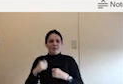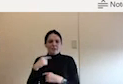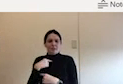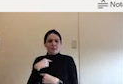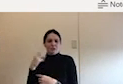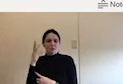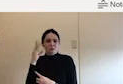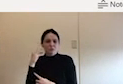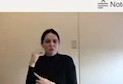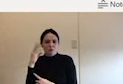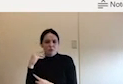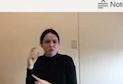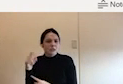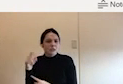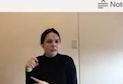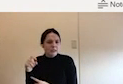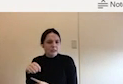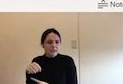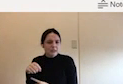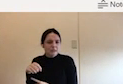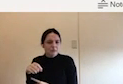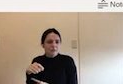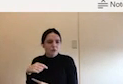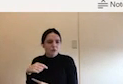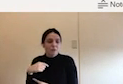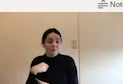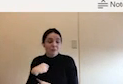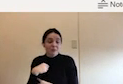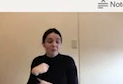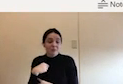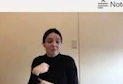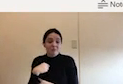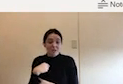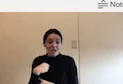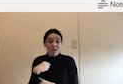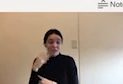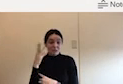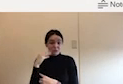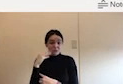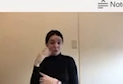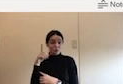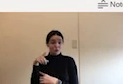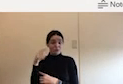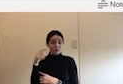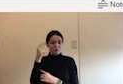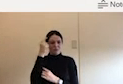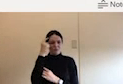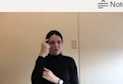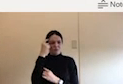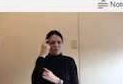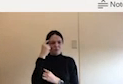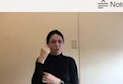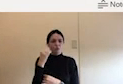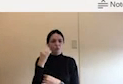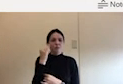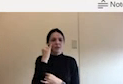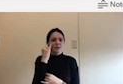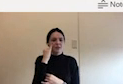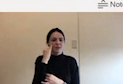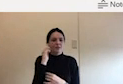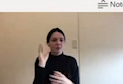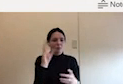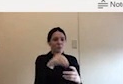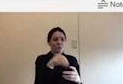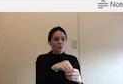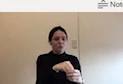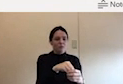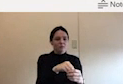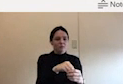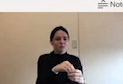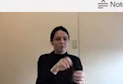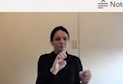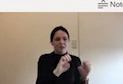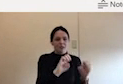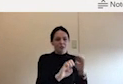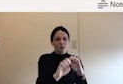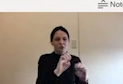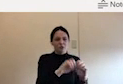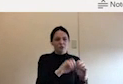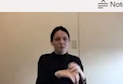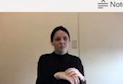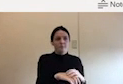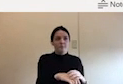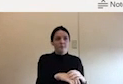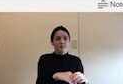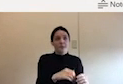class. And so if you bring in applications, right, for engineering students, most college algebra students, some of them